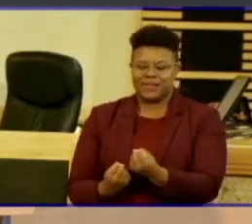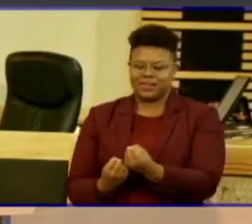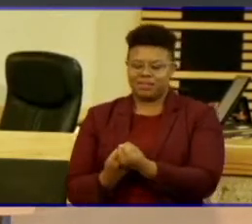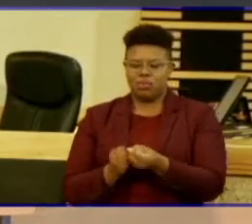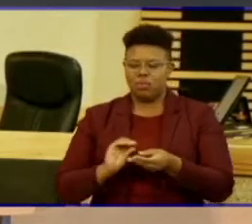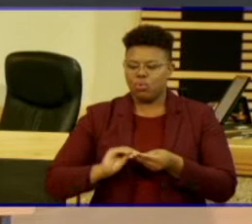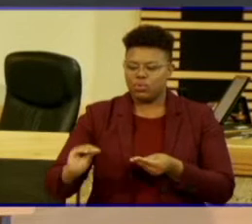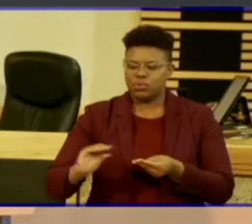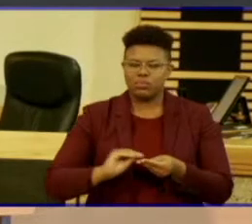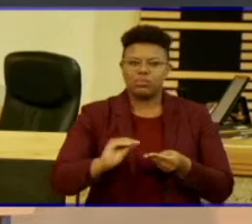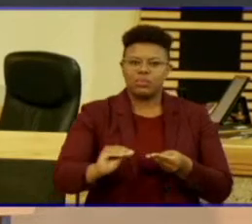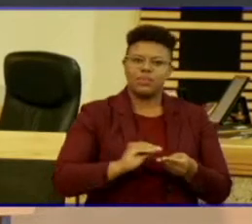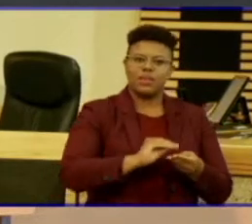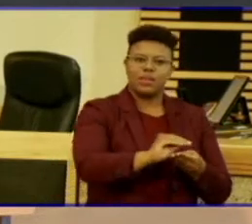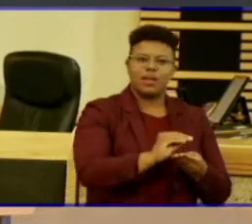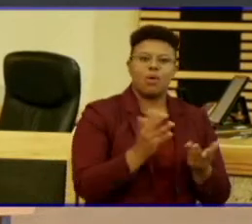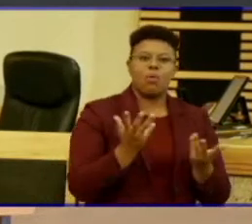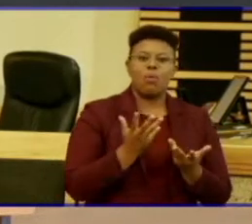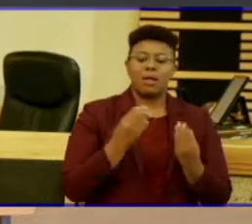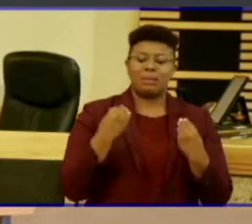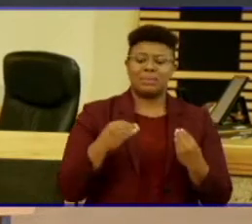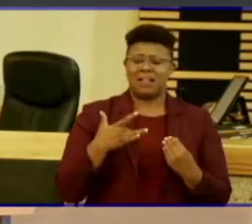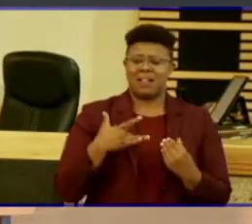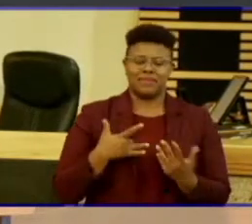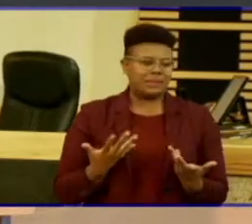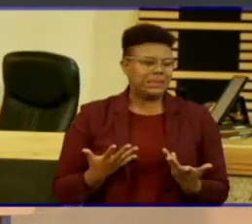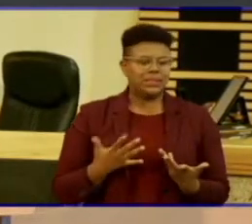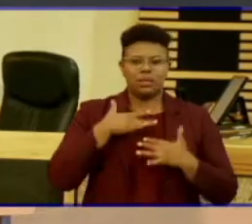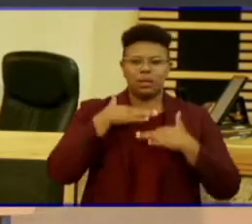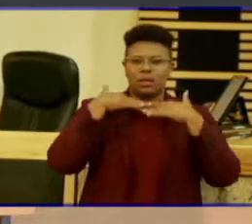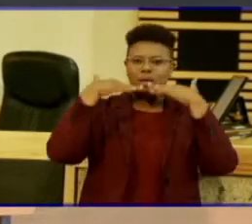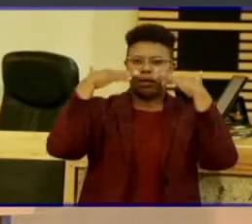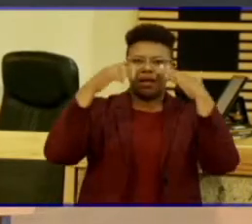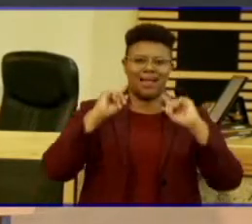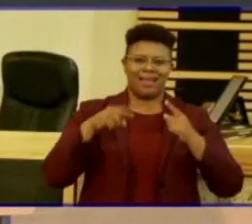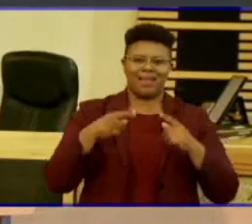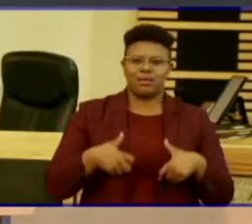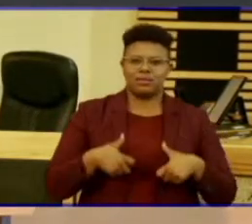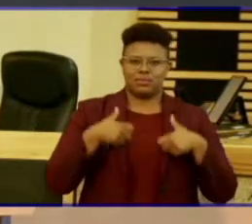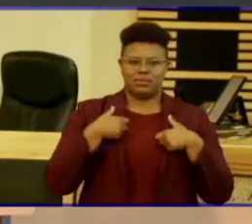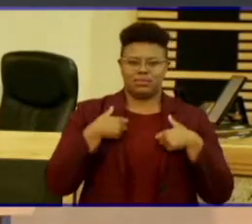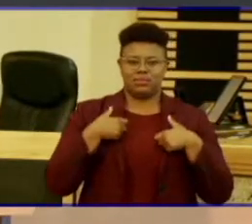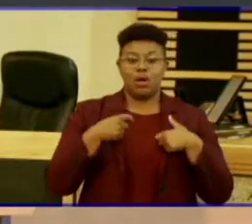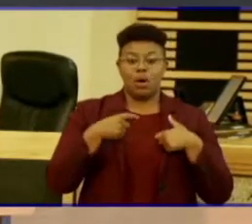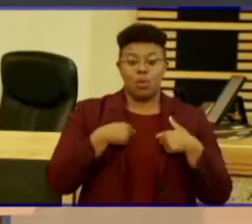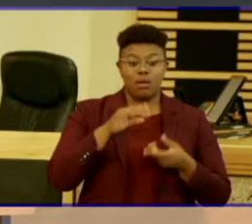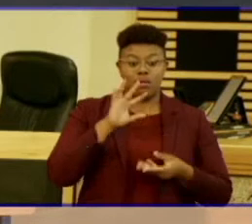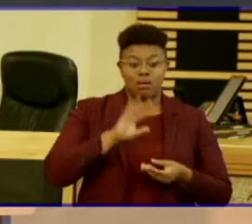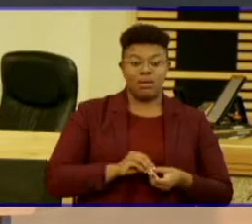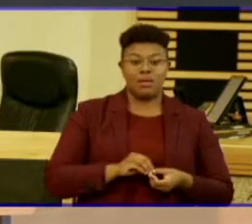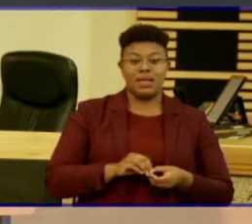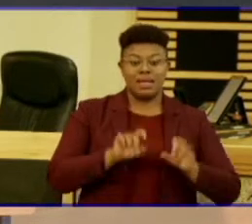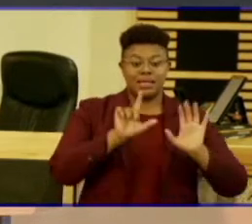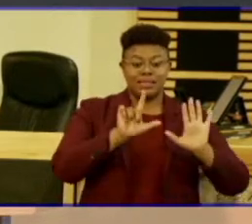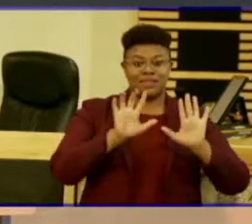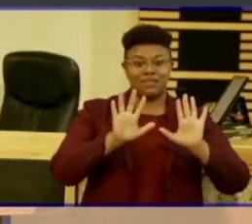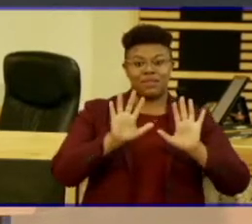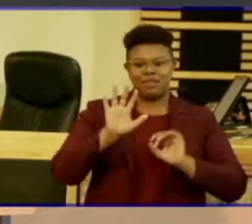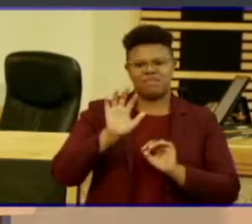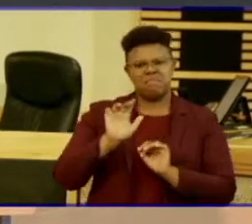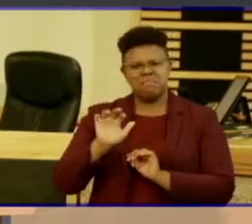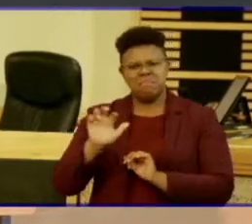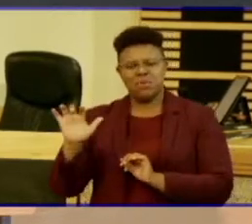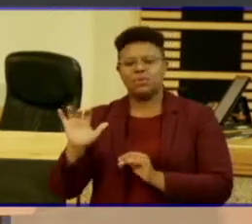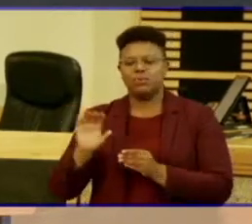business in distress. In this regard, an amount of 75 million was approved to augment the budget for this